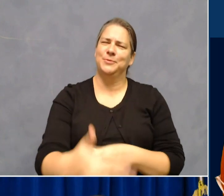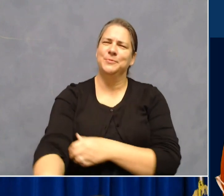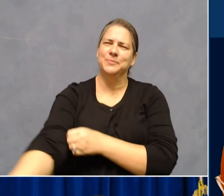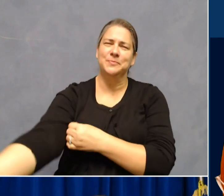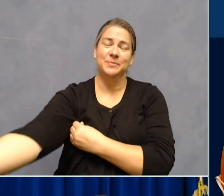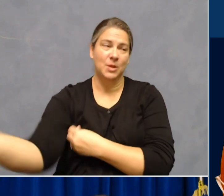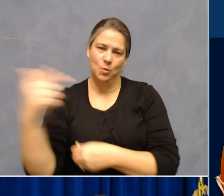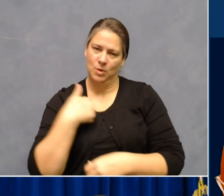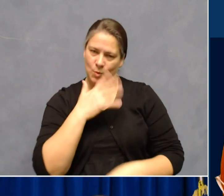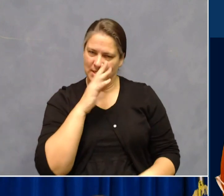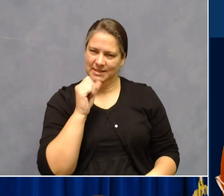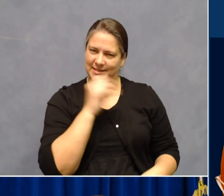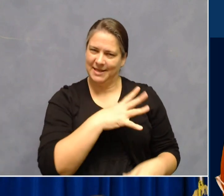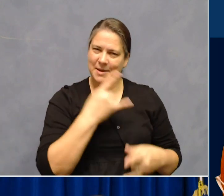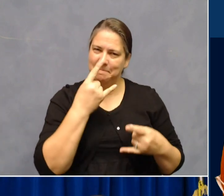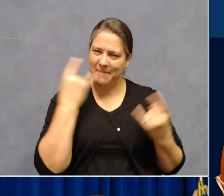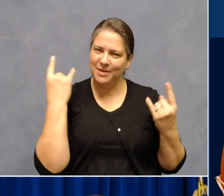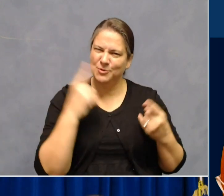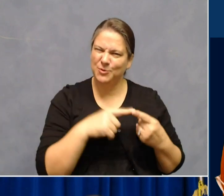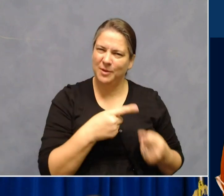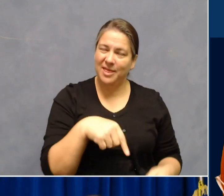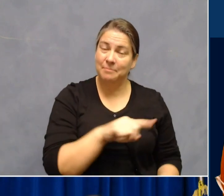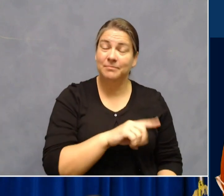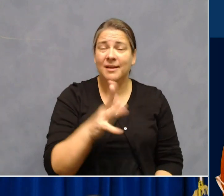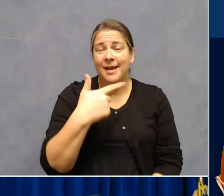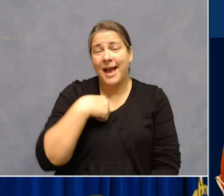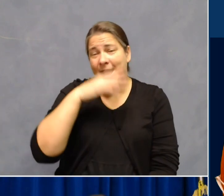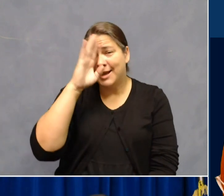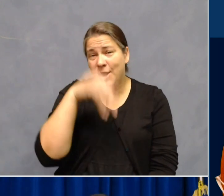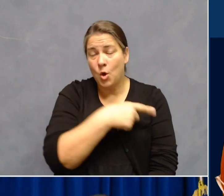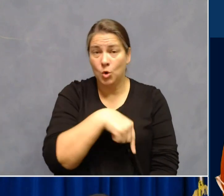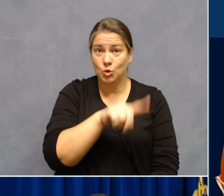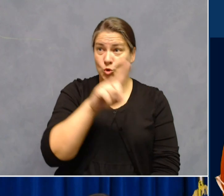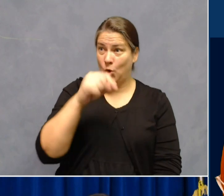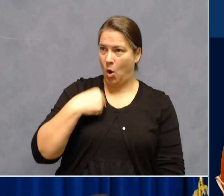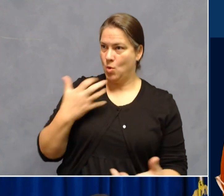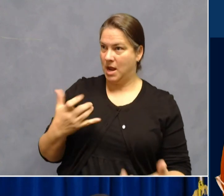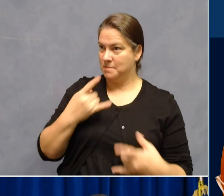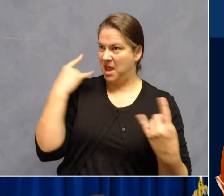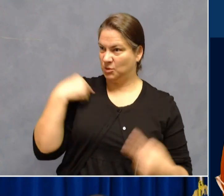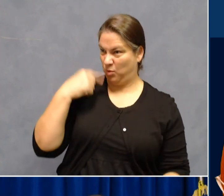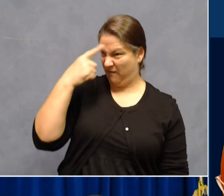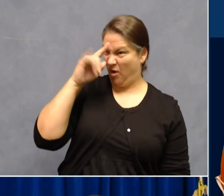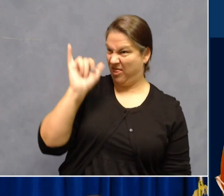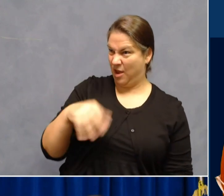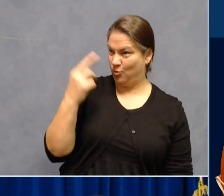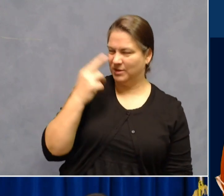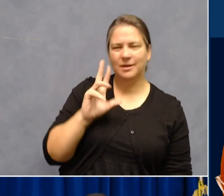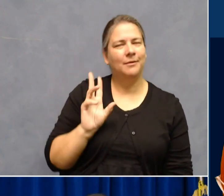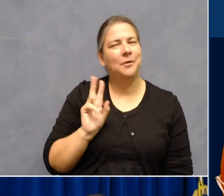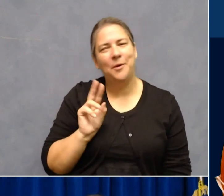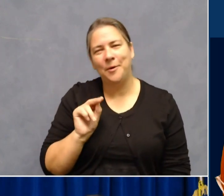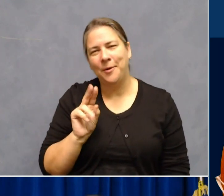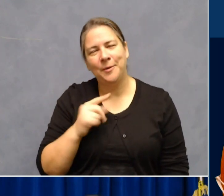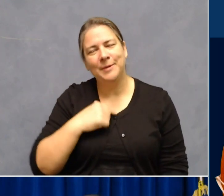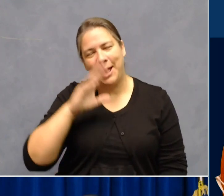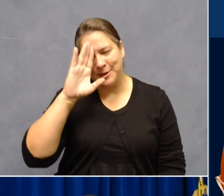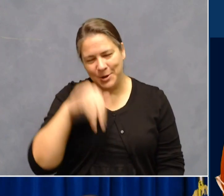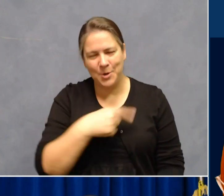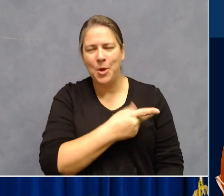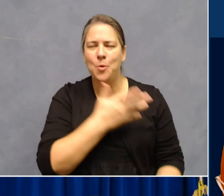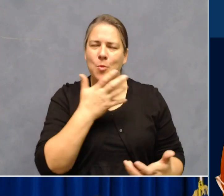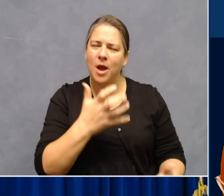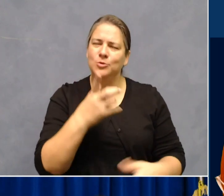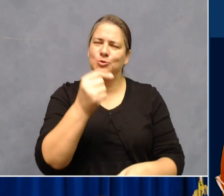to. And I know that's not why they're doing it. They're doing it because they want to encourage their fellow human being to do the right thing, to set that